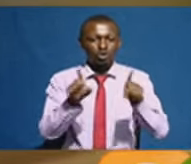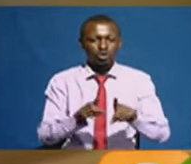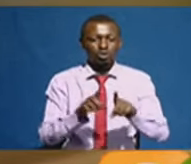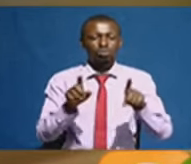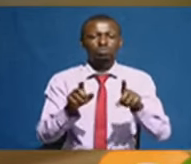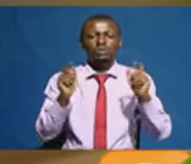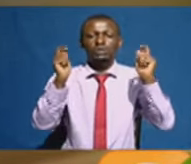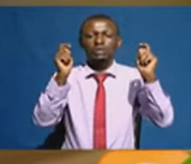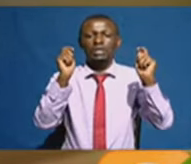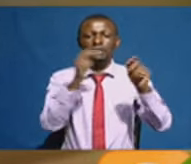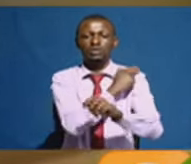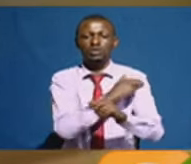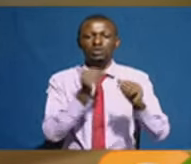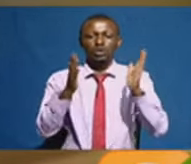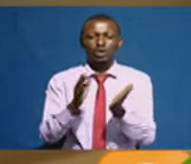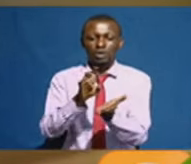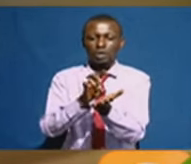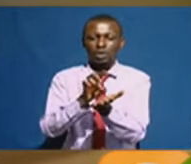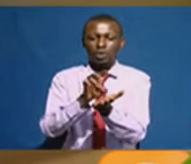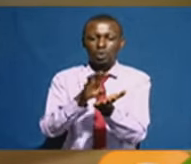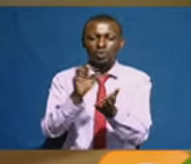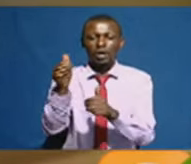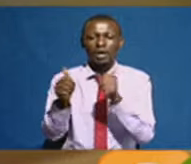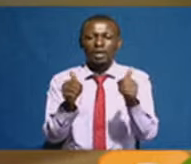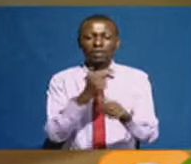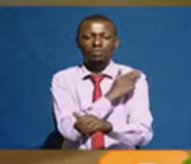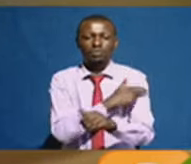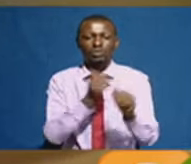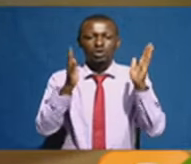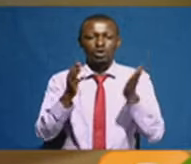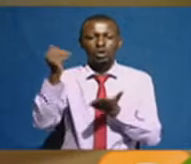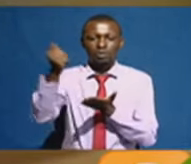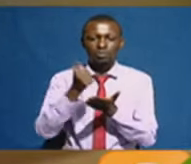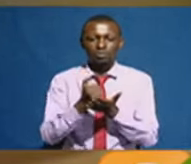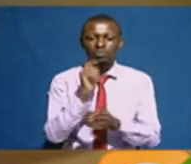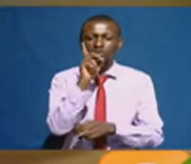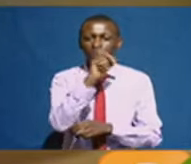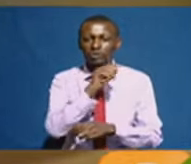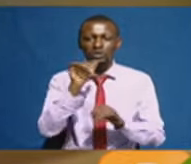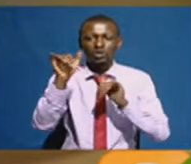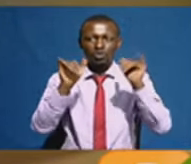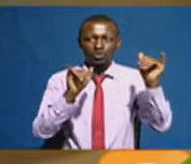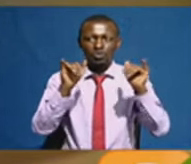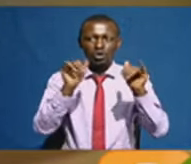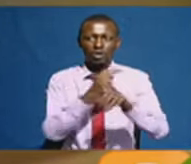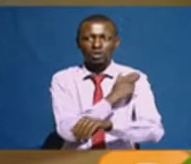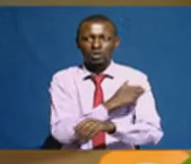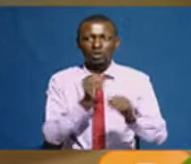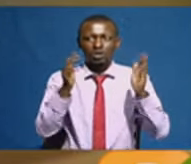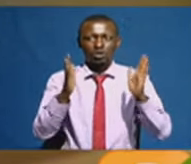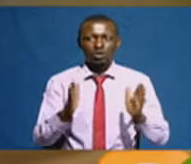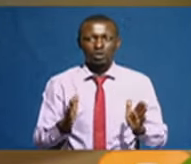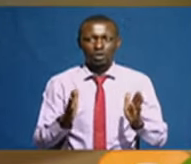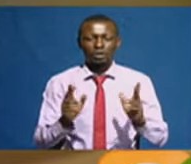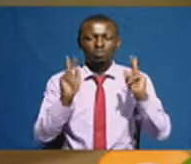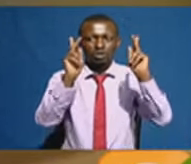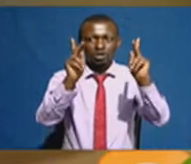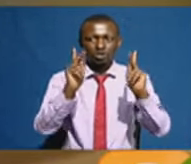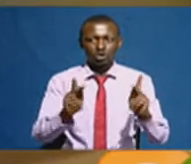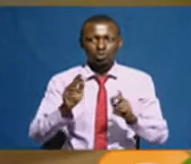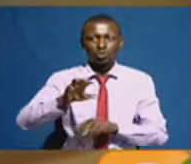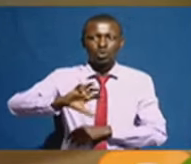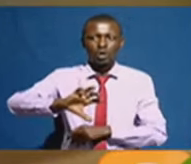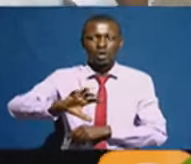strike and hired other doctors to take their place. Foreign doctors. Foreign doctors. Kisumu County also has taken the same step